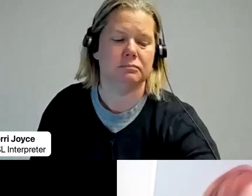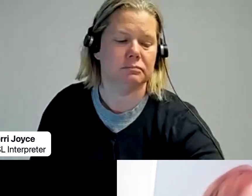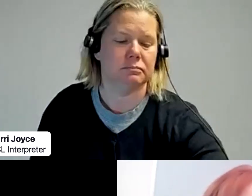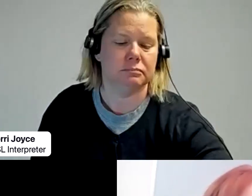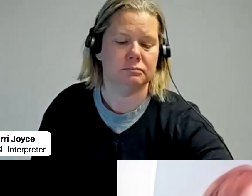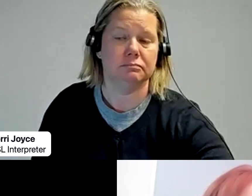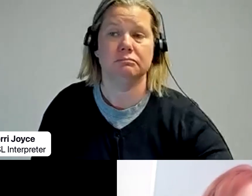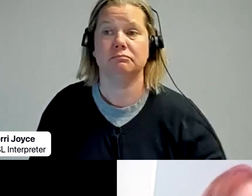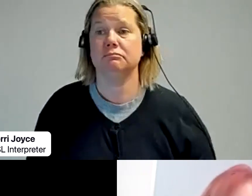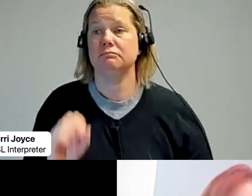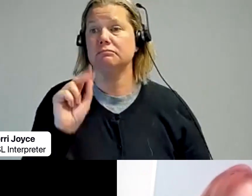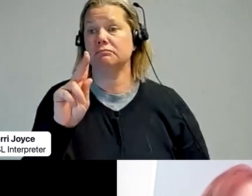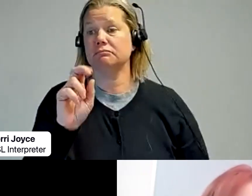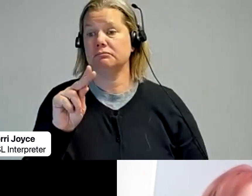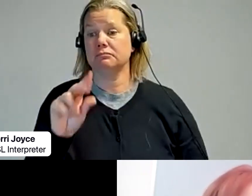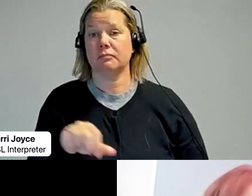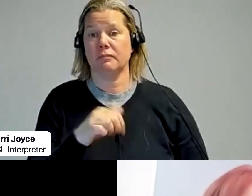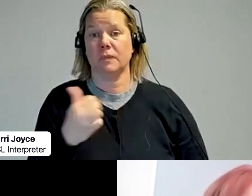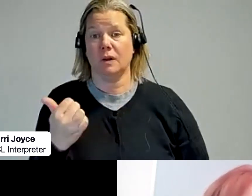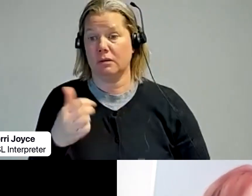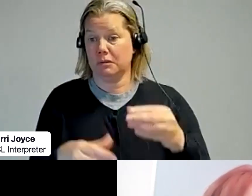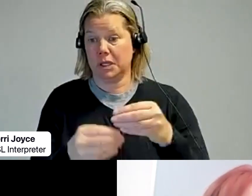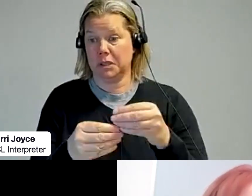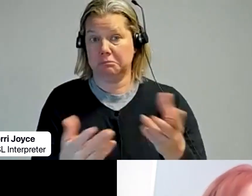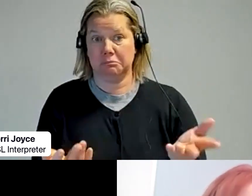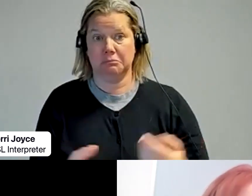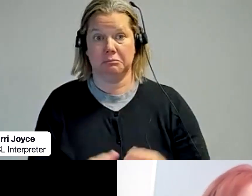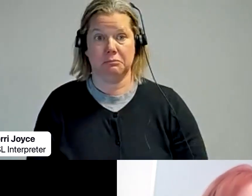Okay, does anyone have anything to add?